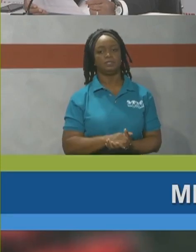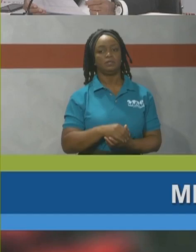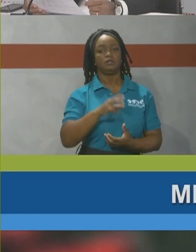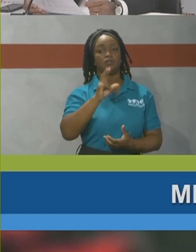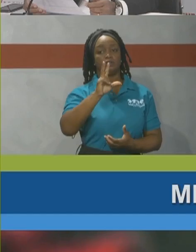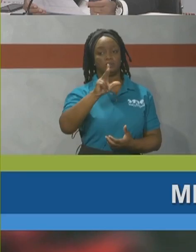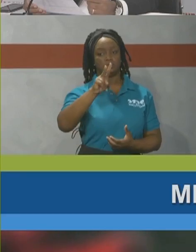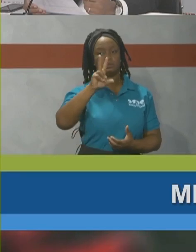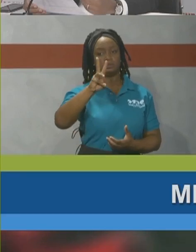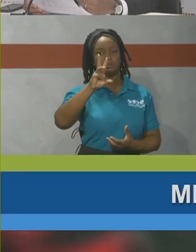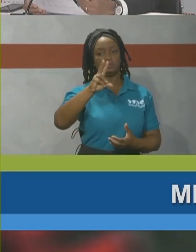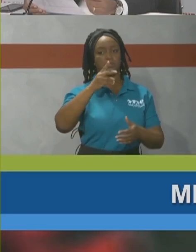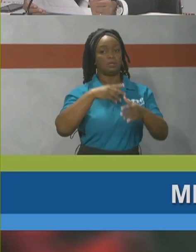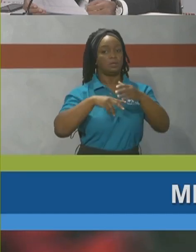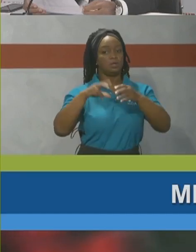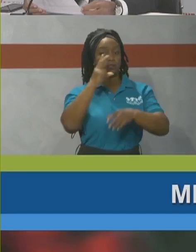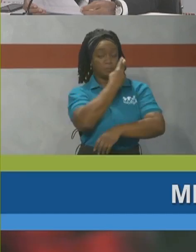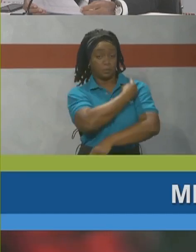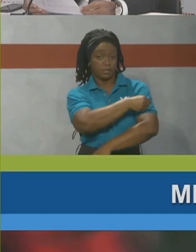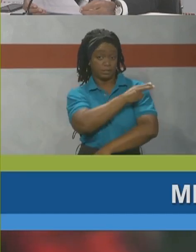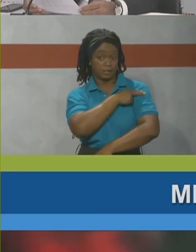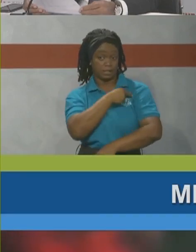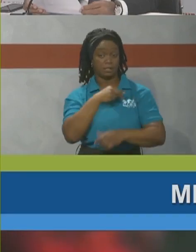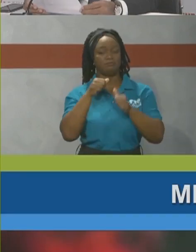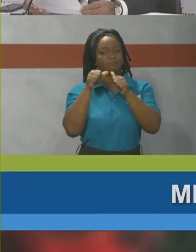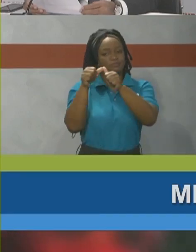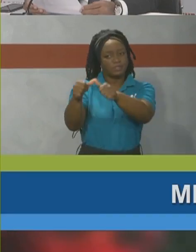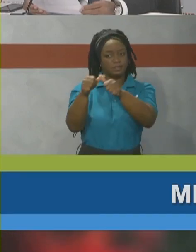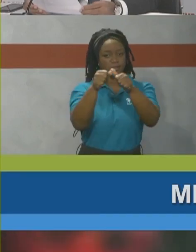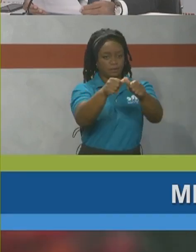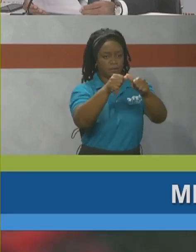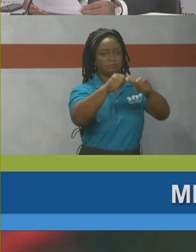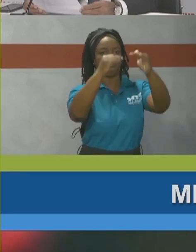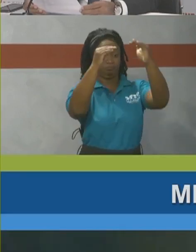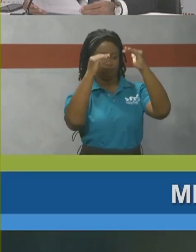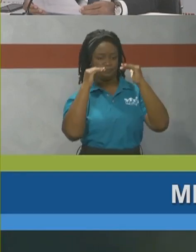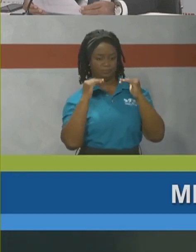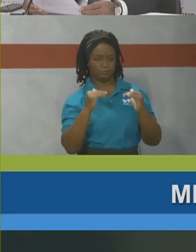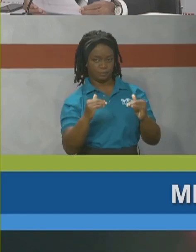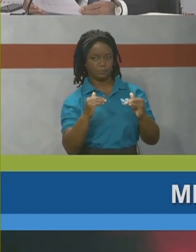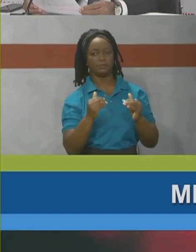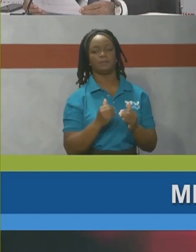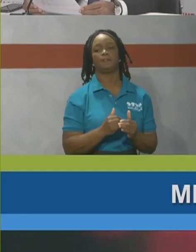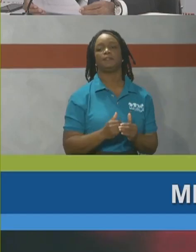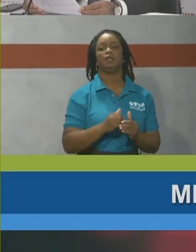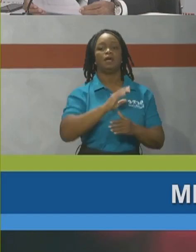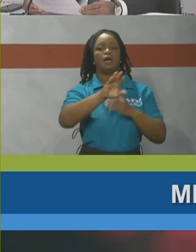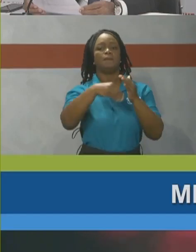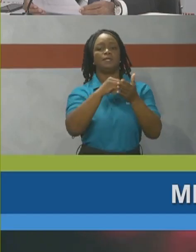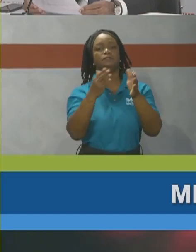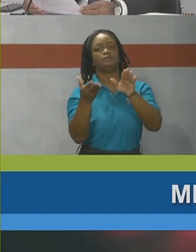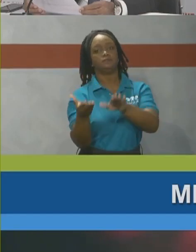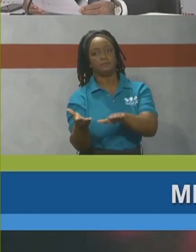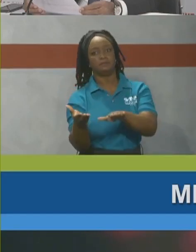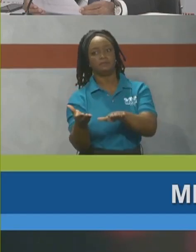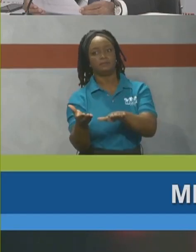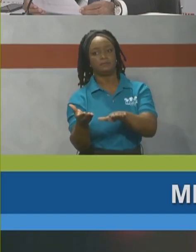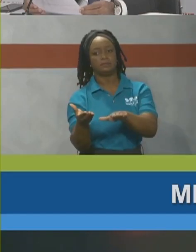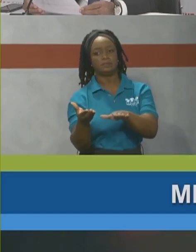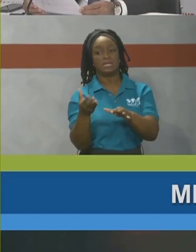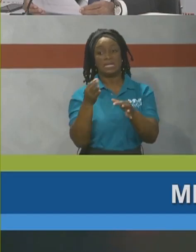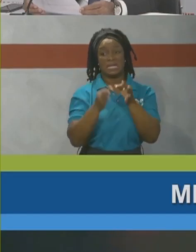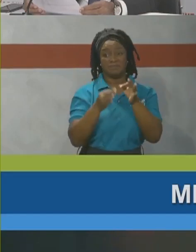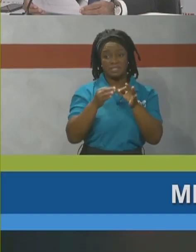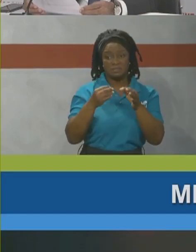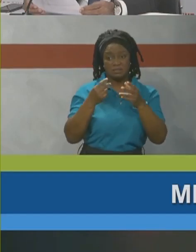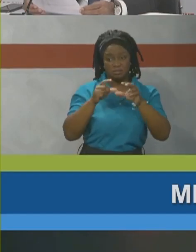are in hospital and the remainder are in step down. Total deaths, again by vaccination status, if we look at the bottom graph,